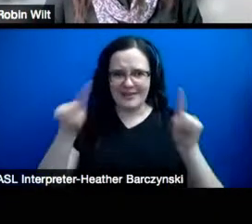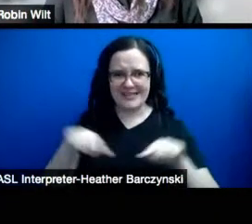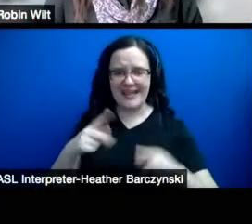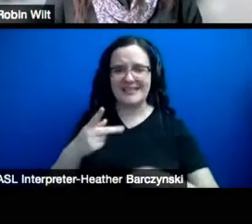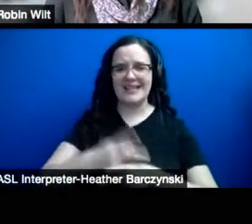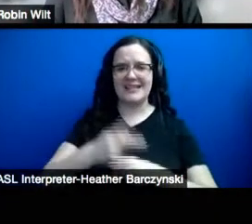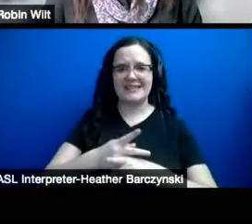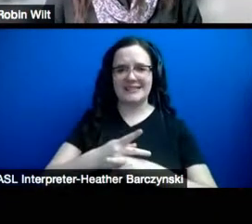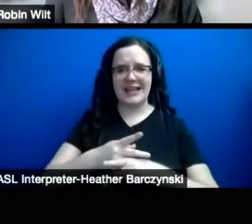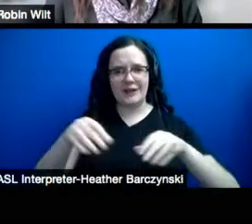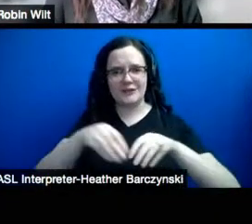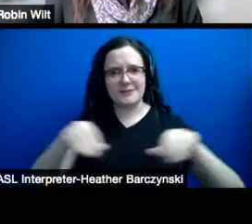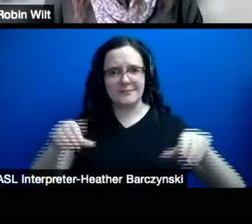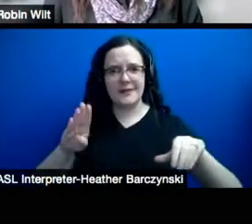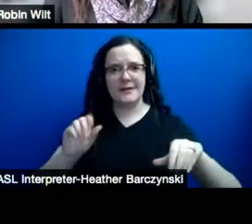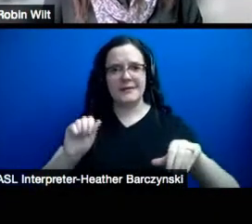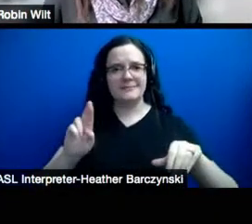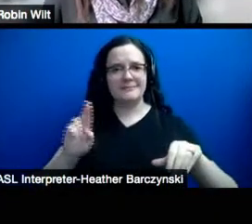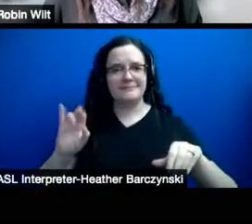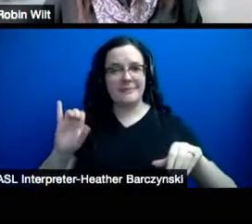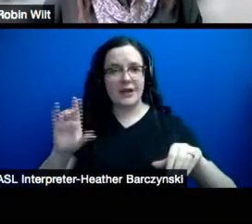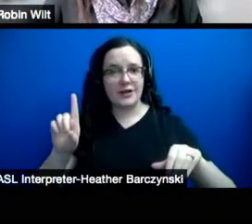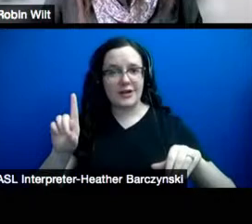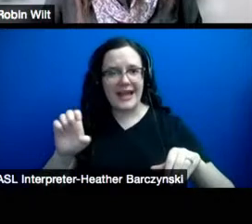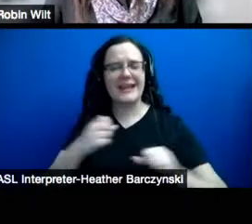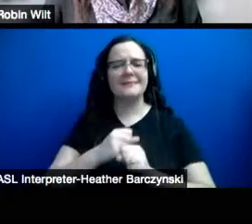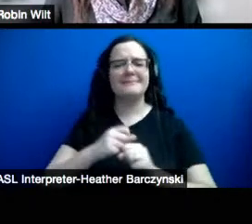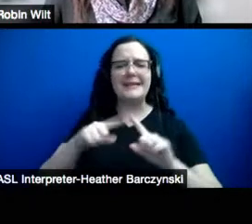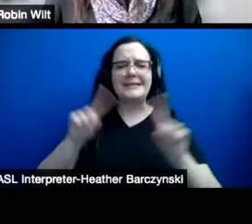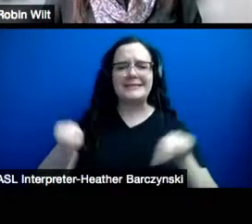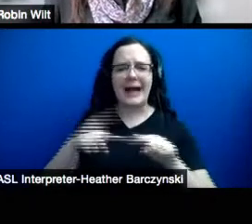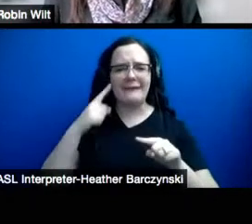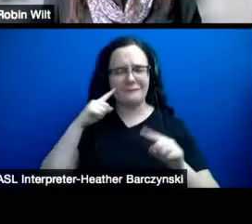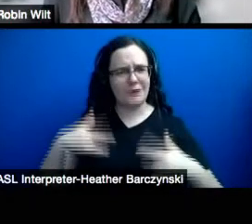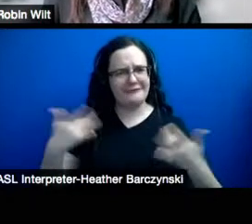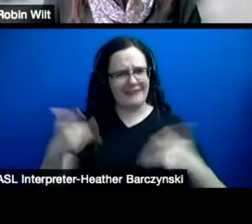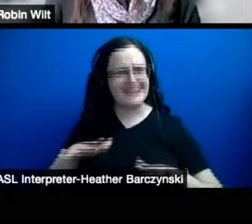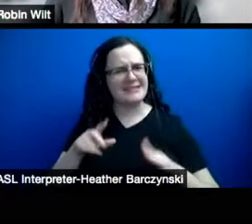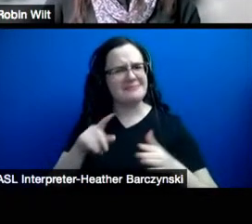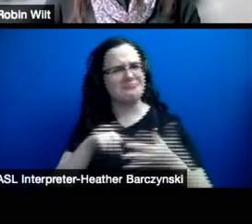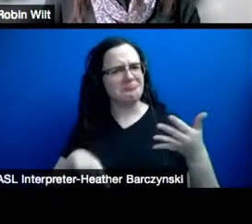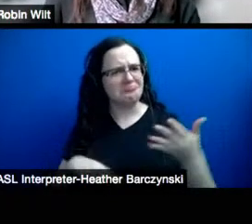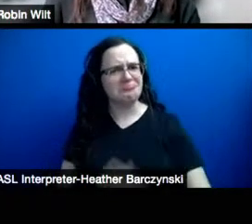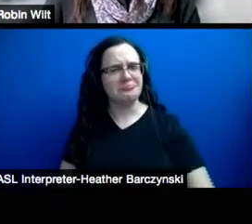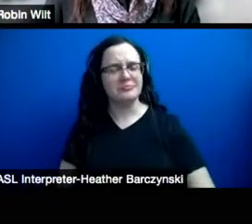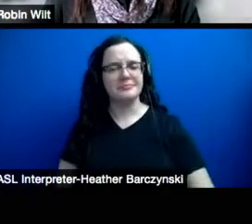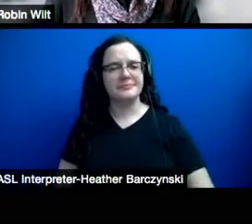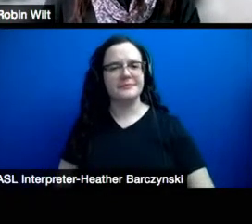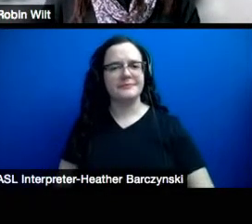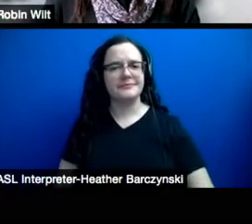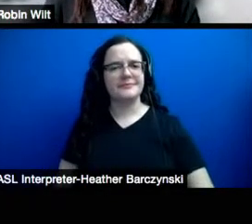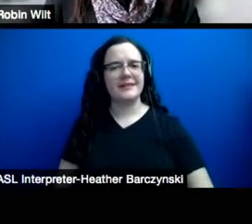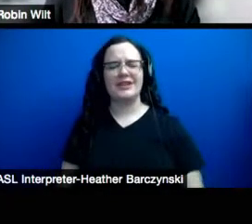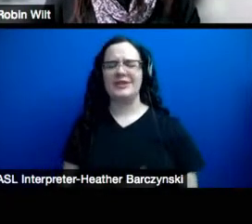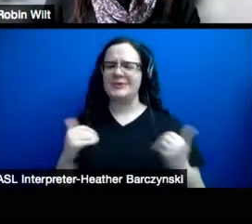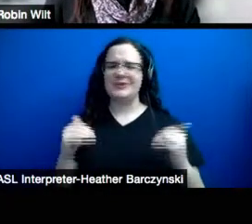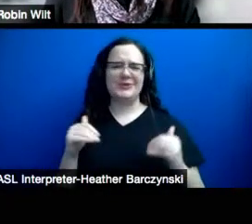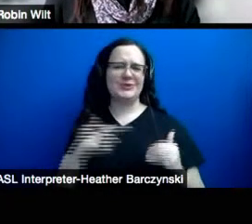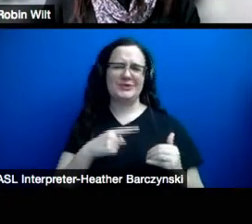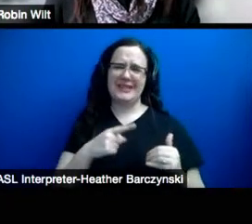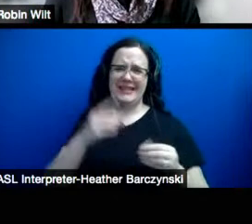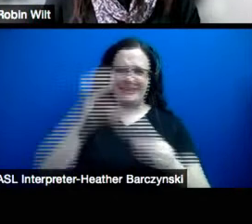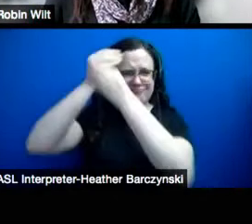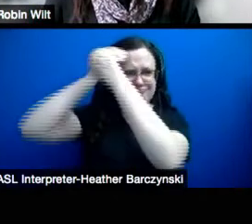the signs for our events, things of that nature. It's got just so much knowledge